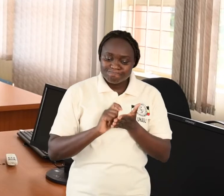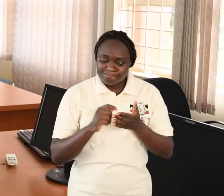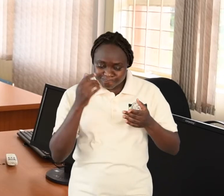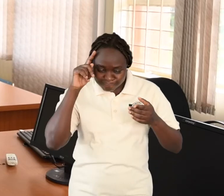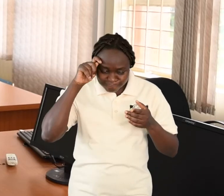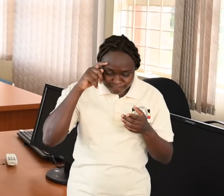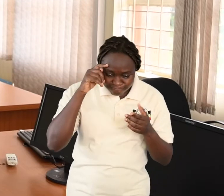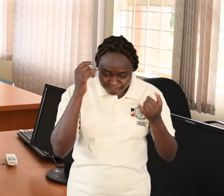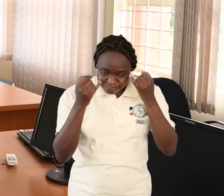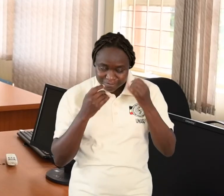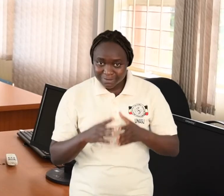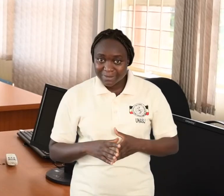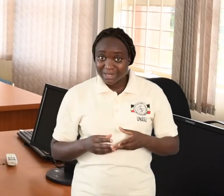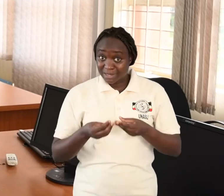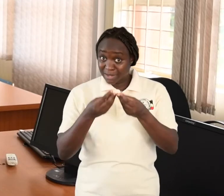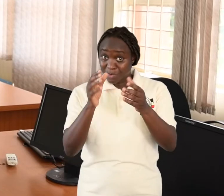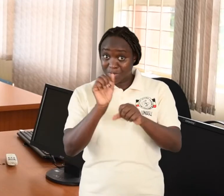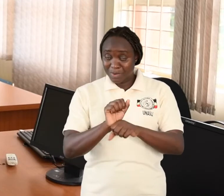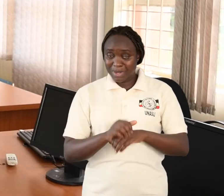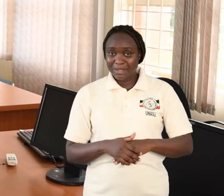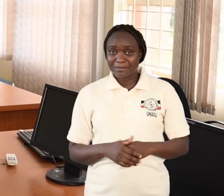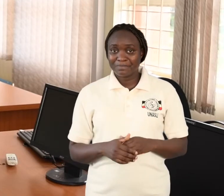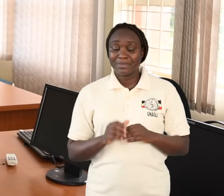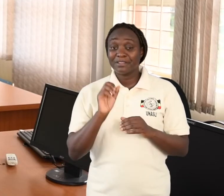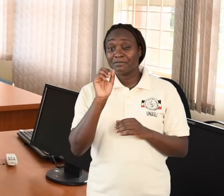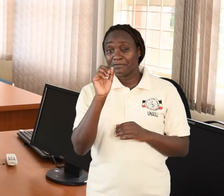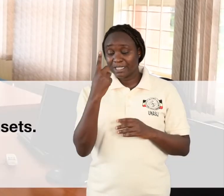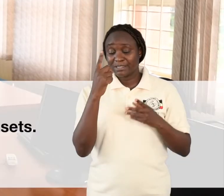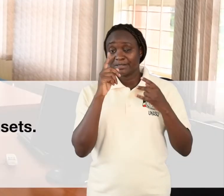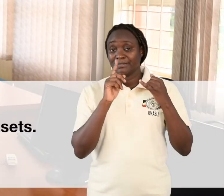I'm giving you some questions. Question 1.